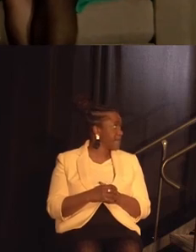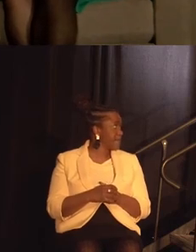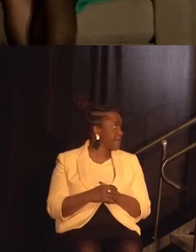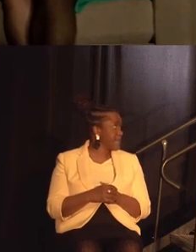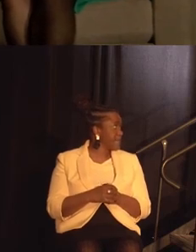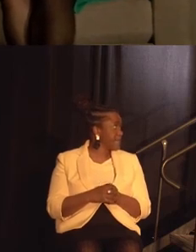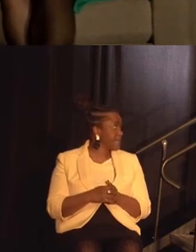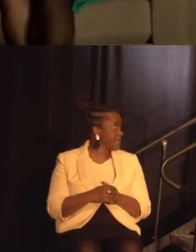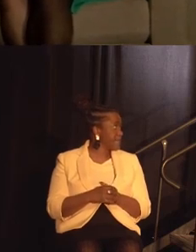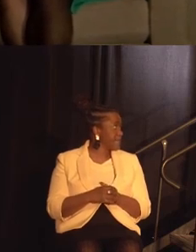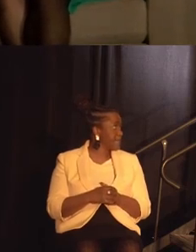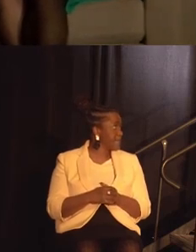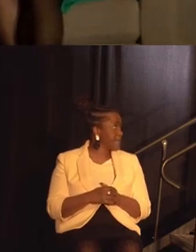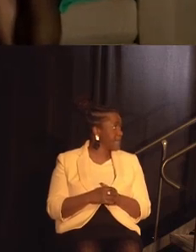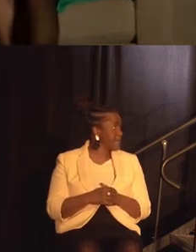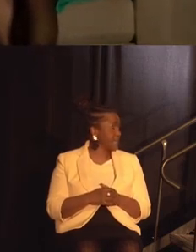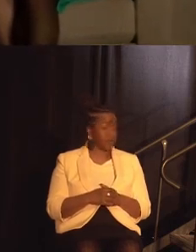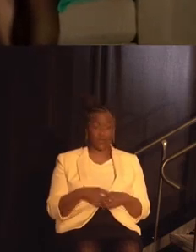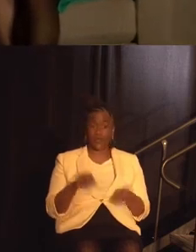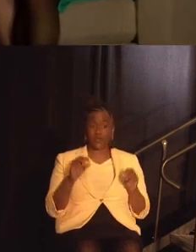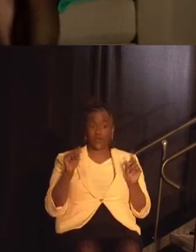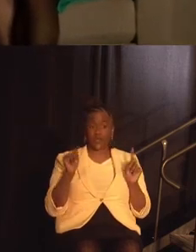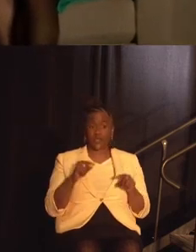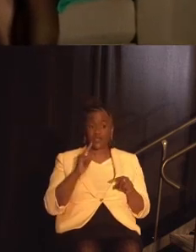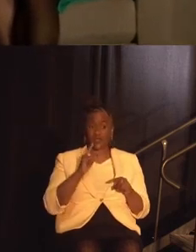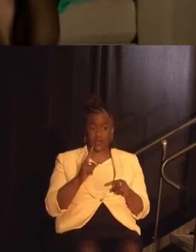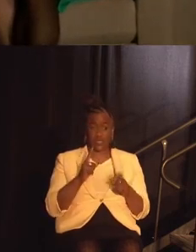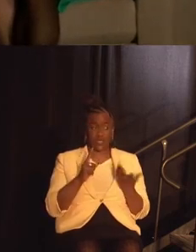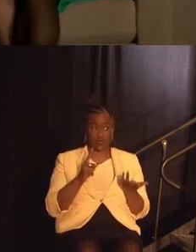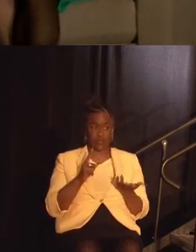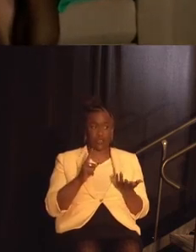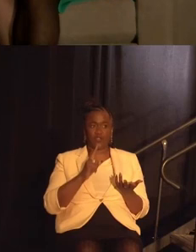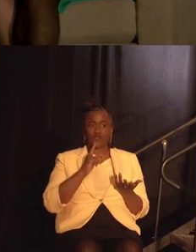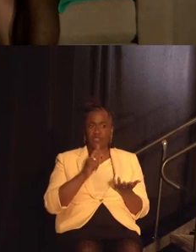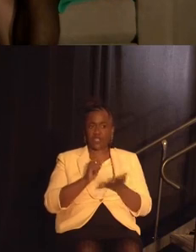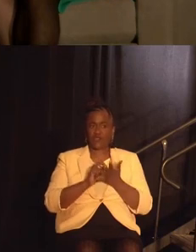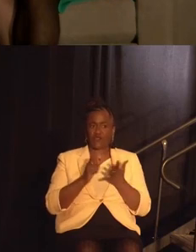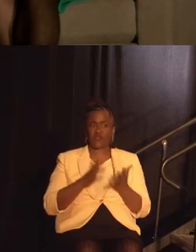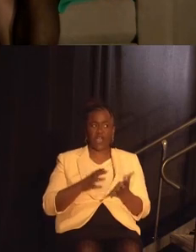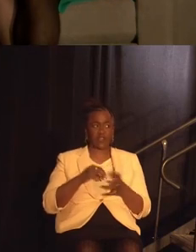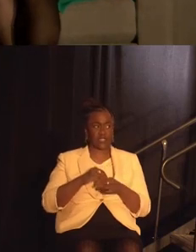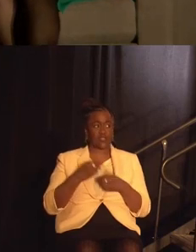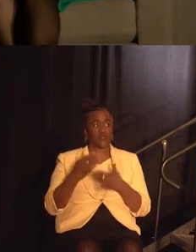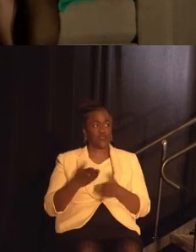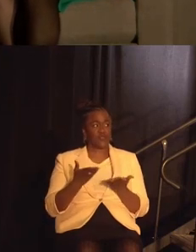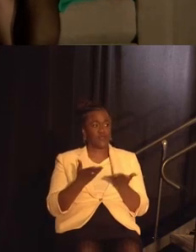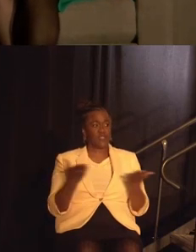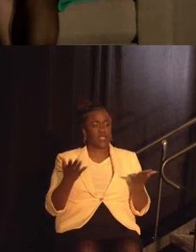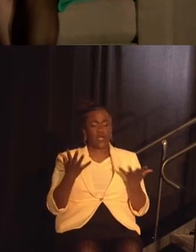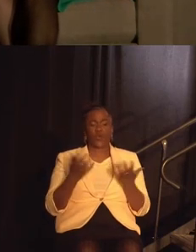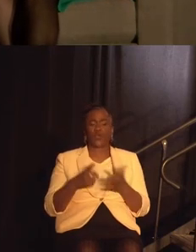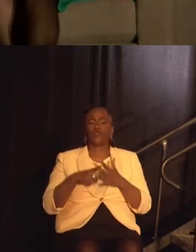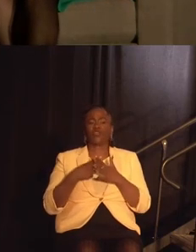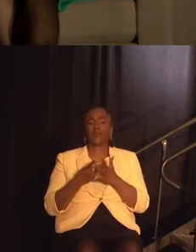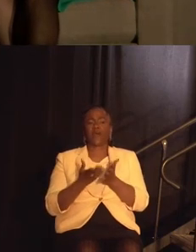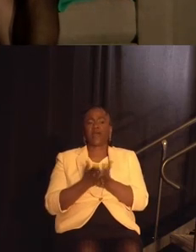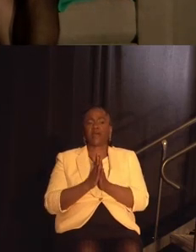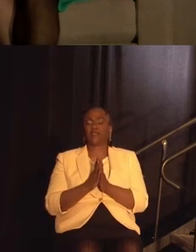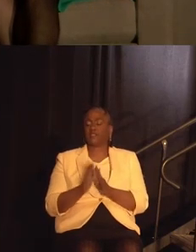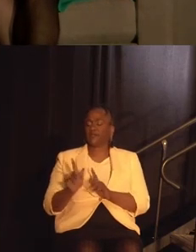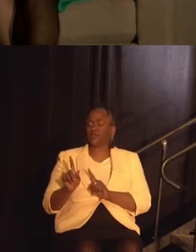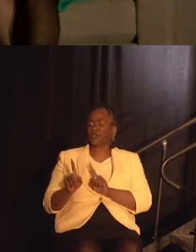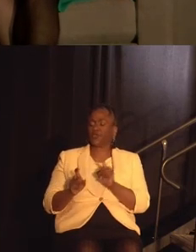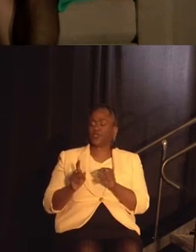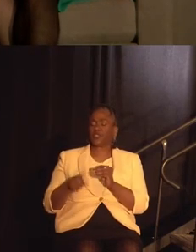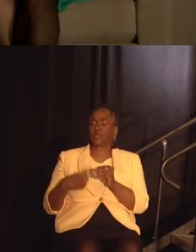Thank you, Lindy. So this is a craft conference in part. These are all writers in this room. And so I want to start by asking some questions